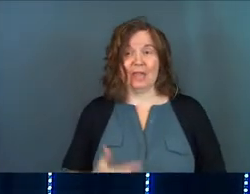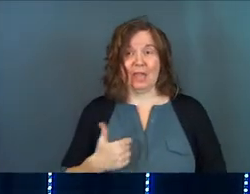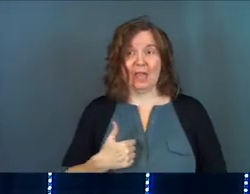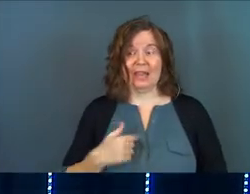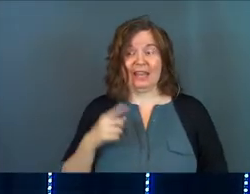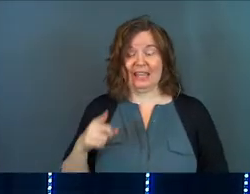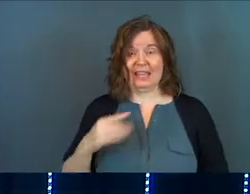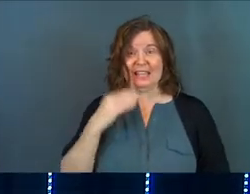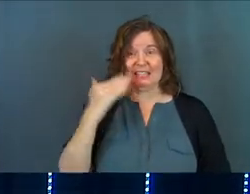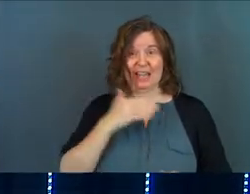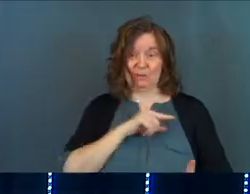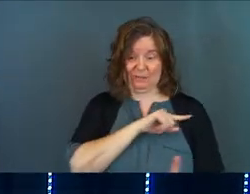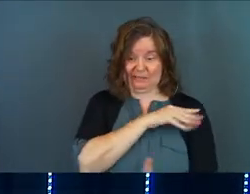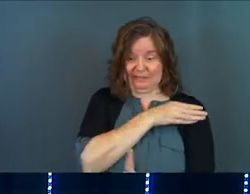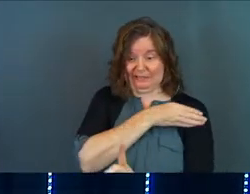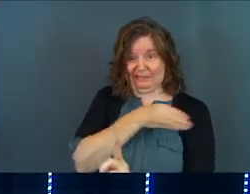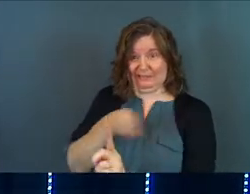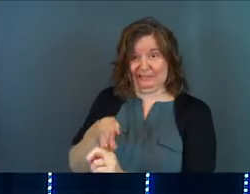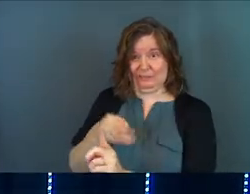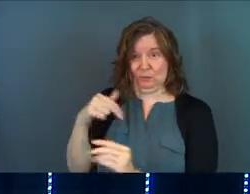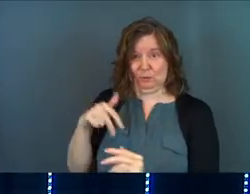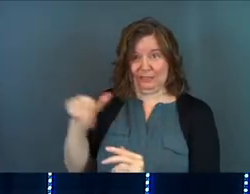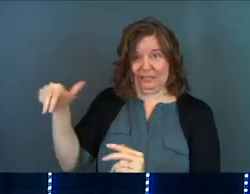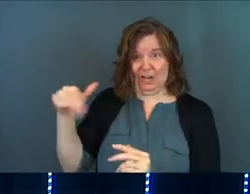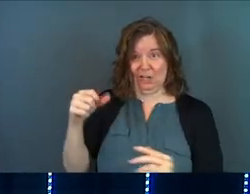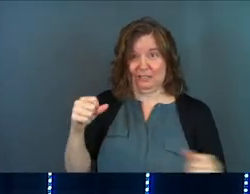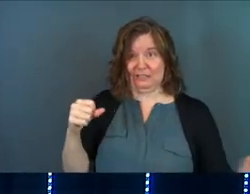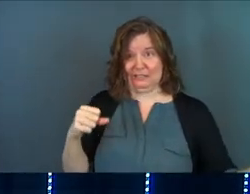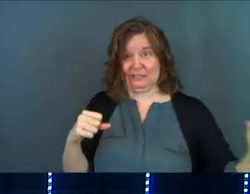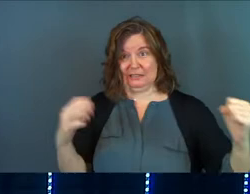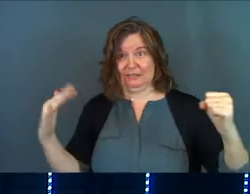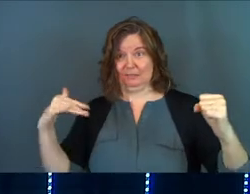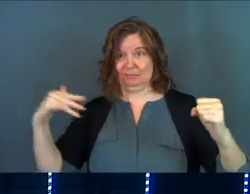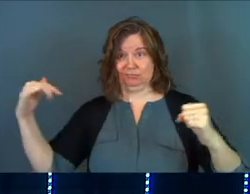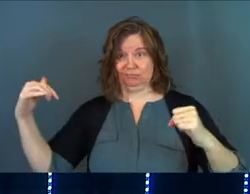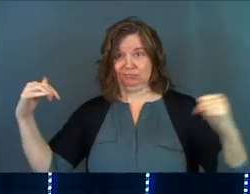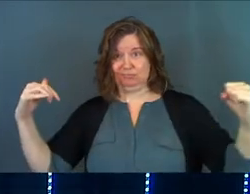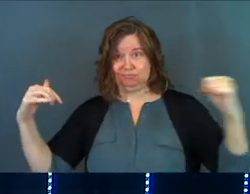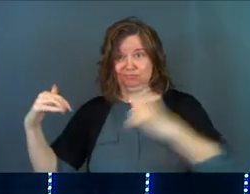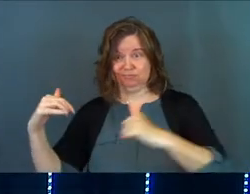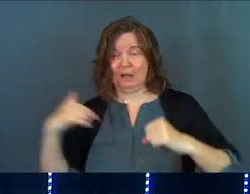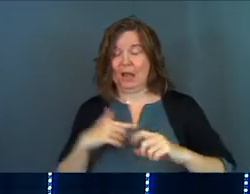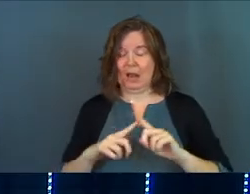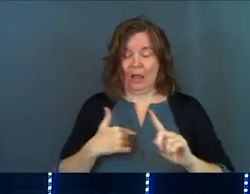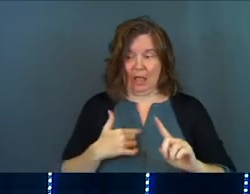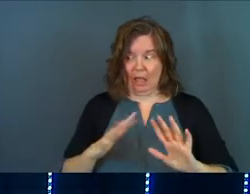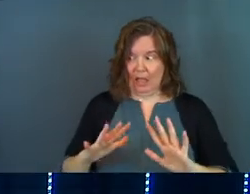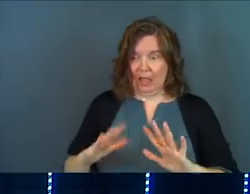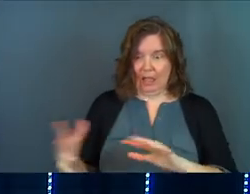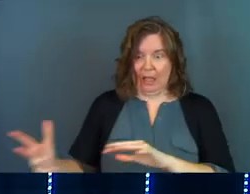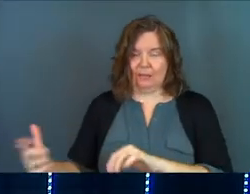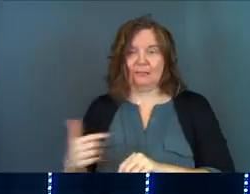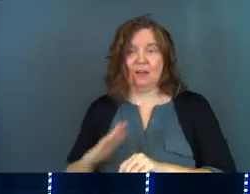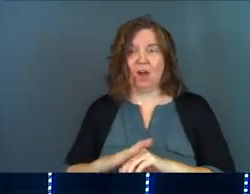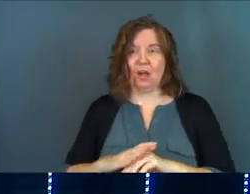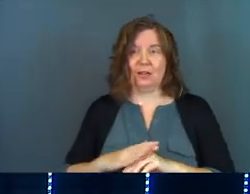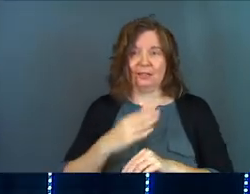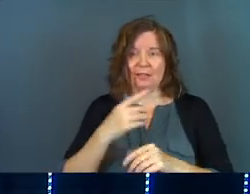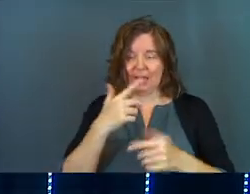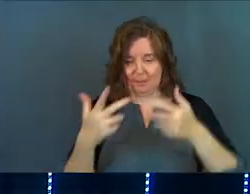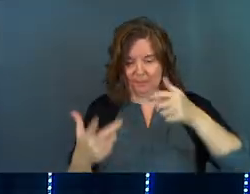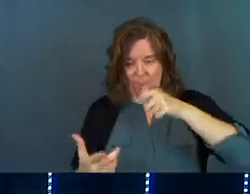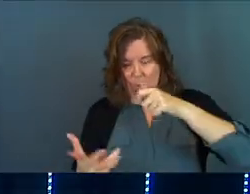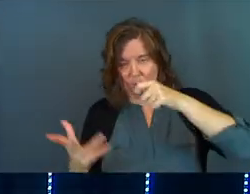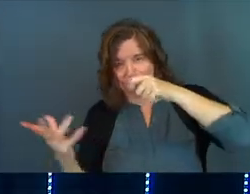And I mean, his head was going right for the stairs. It was going to be bloody and awful. And I've got, you know, it's like on his nose